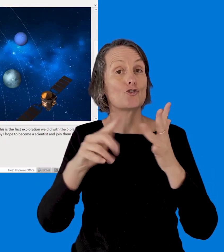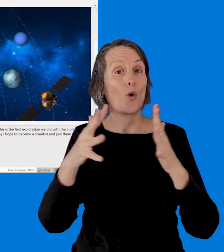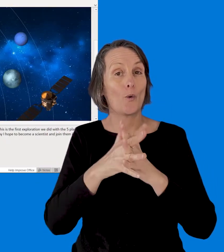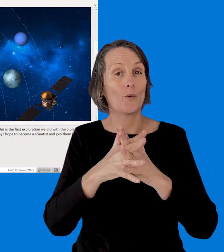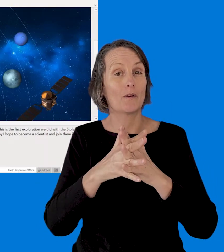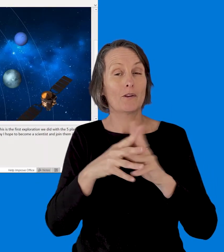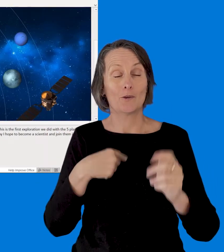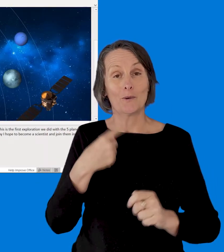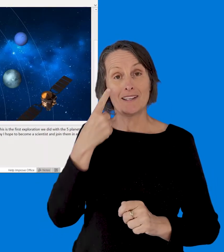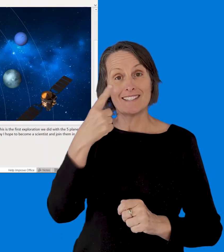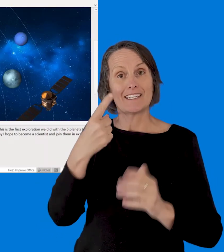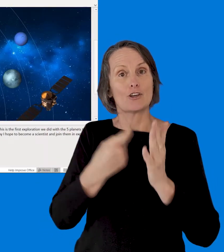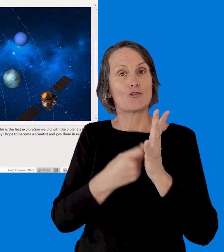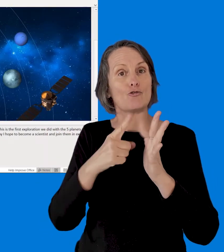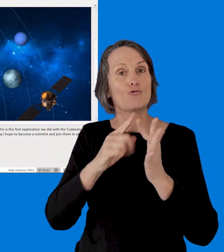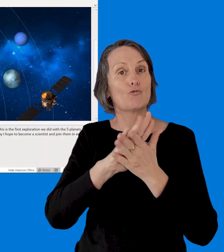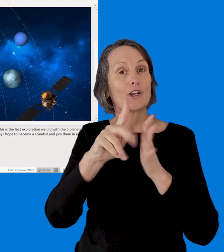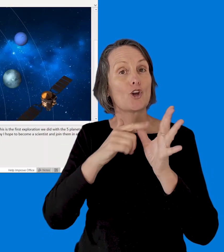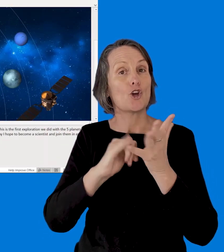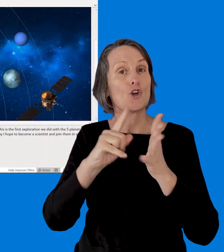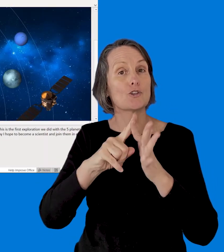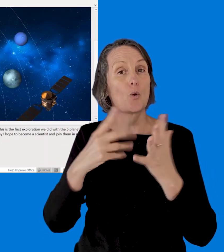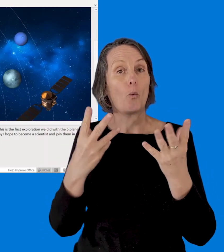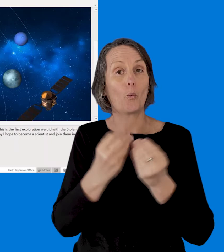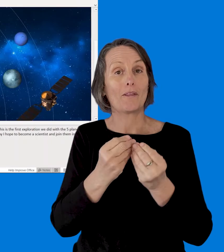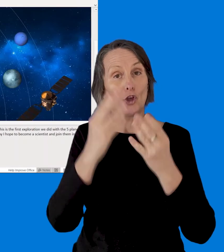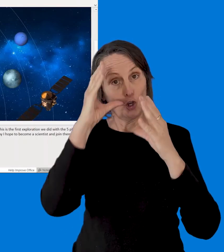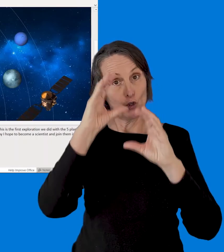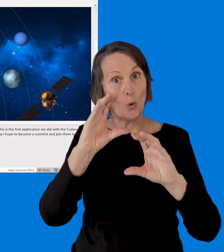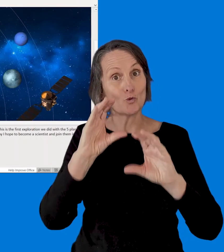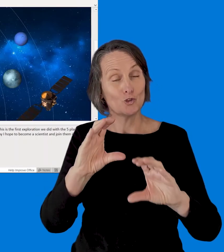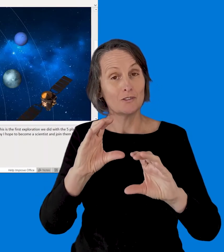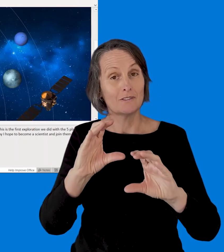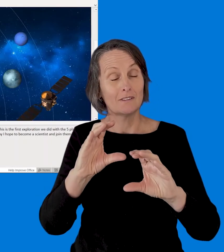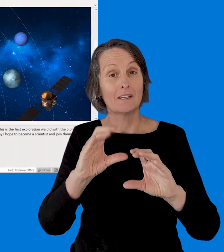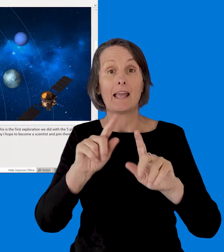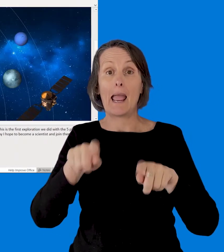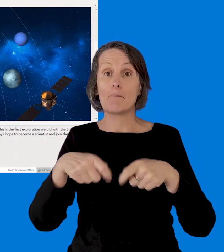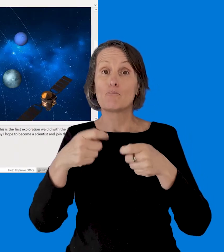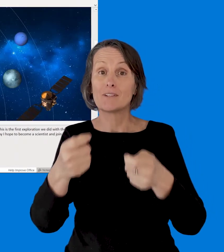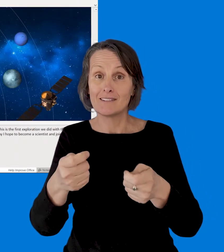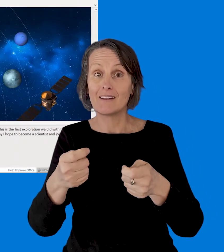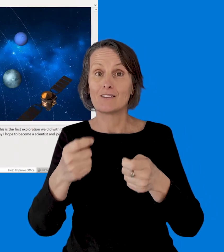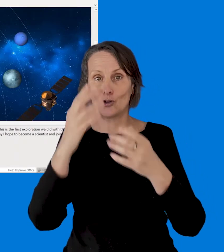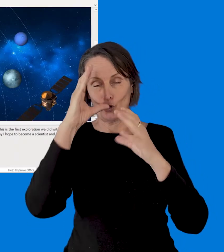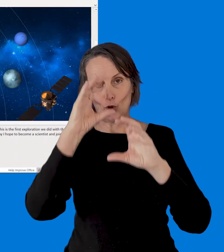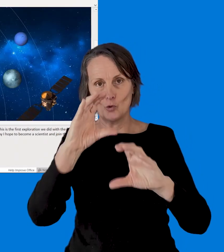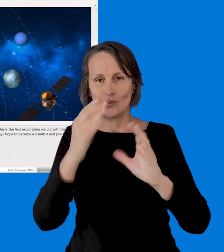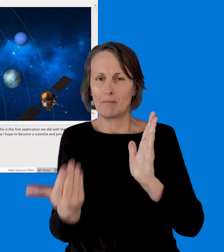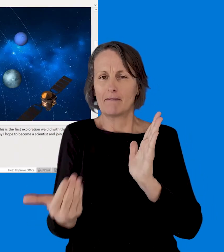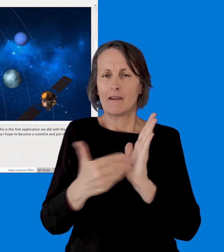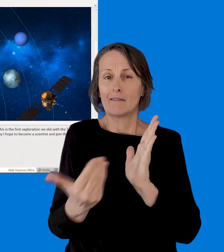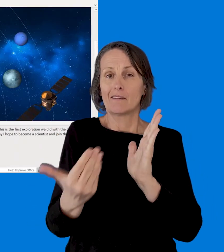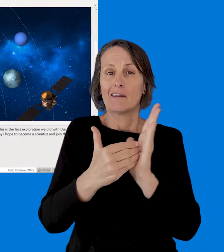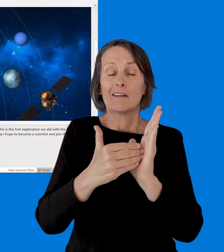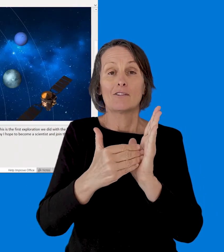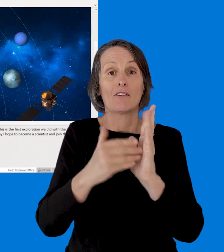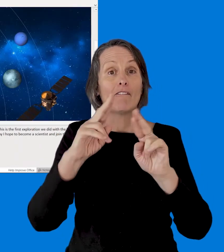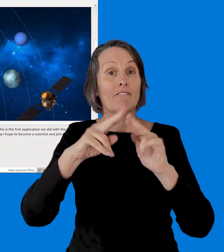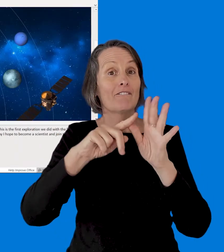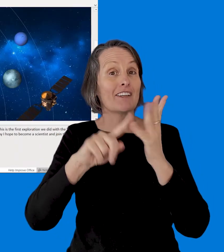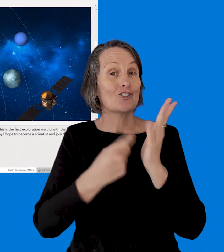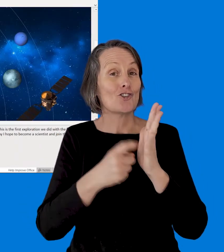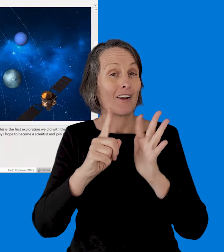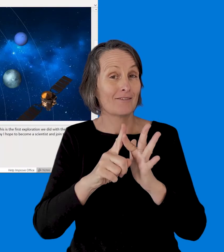and you'll see this Rehearse with Coach. Rehearse with Coach has already been here for a little while, Presenter Coach in PowerPoint, but there are some new enhancements that I'll be showing